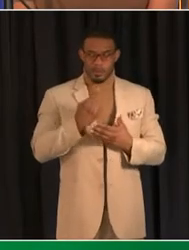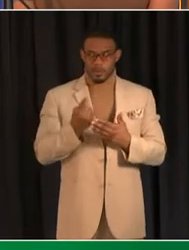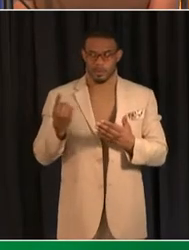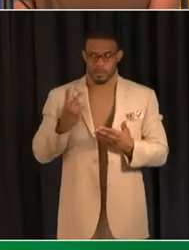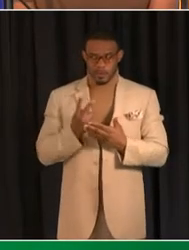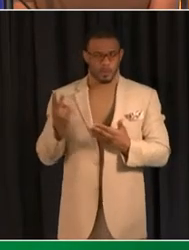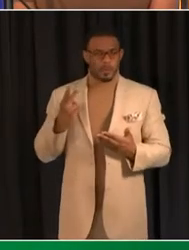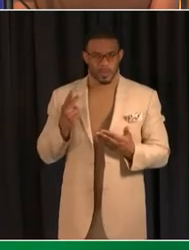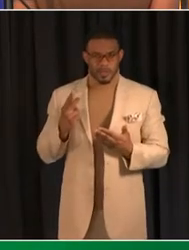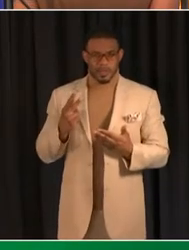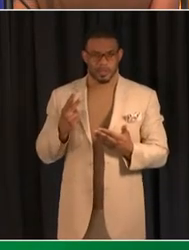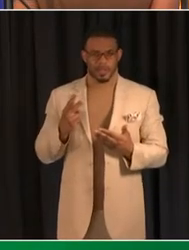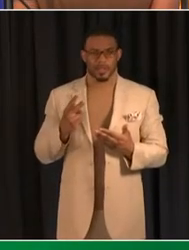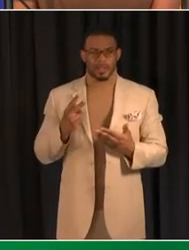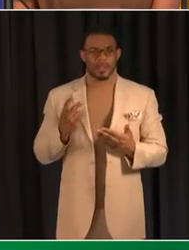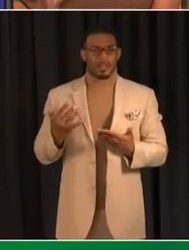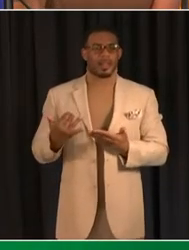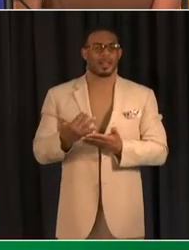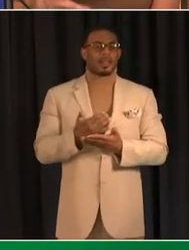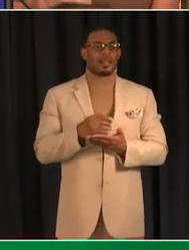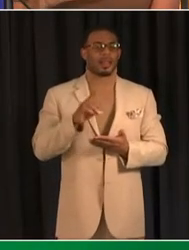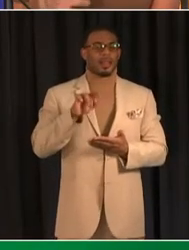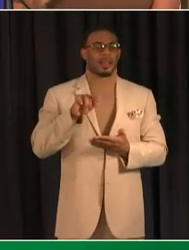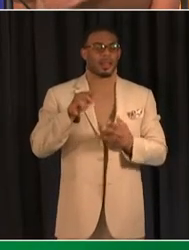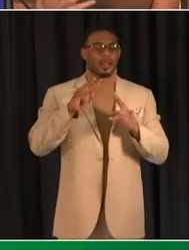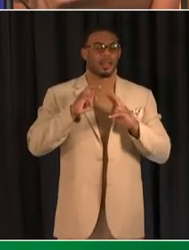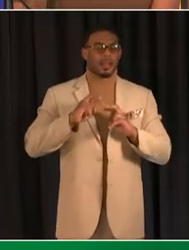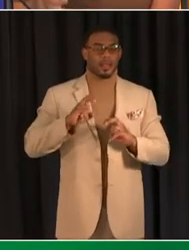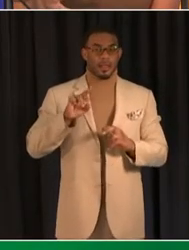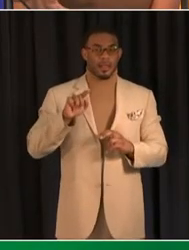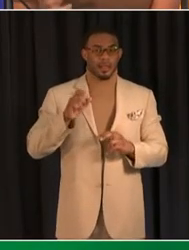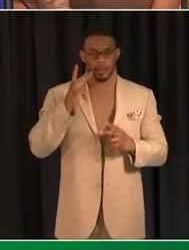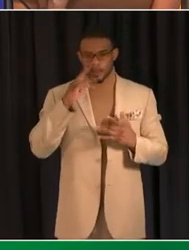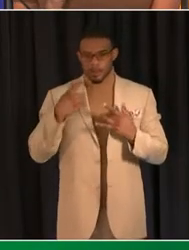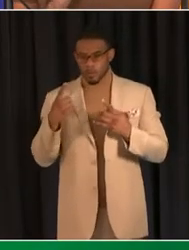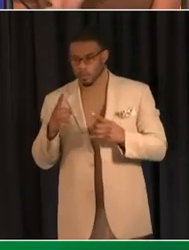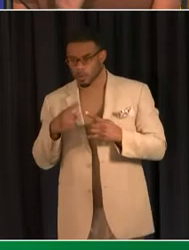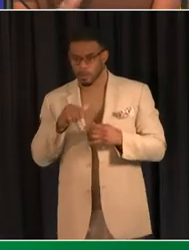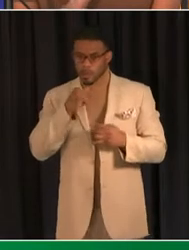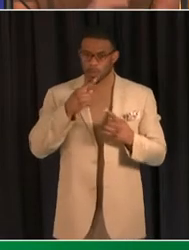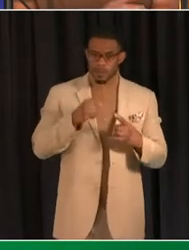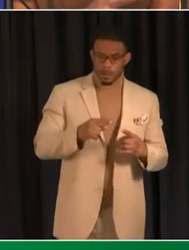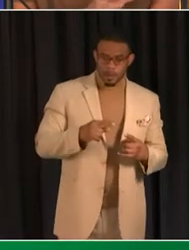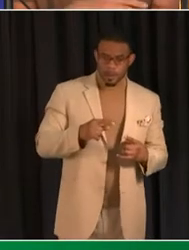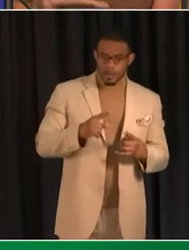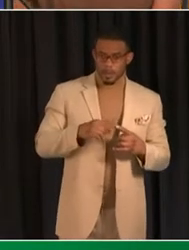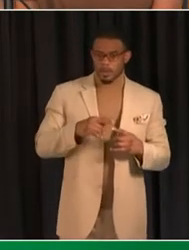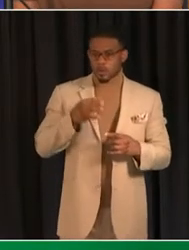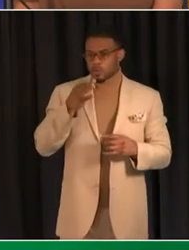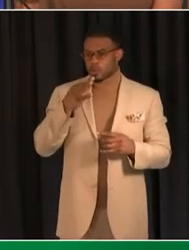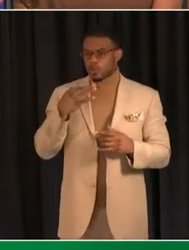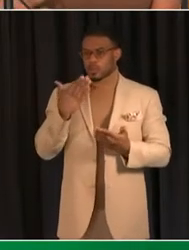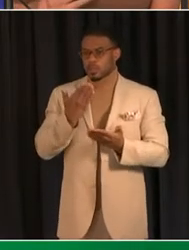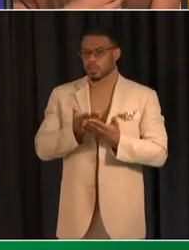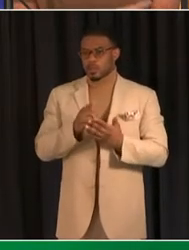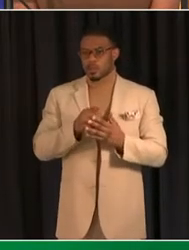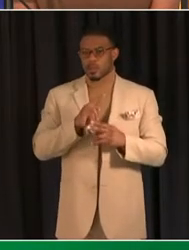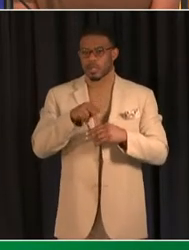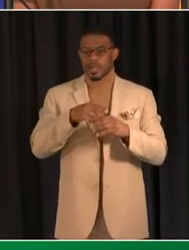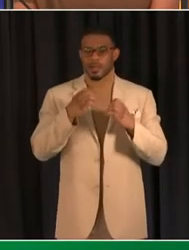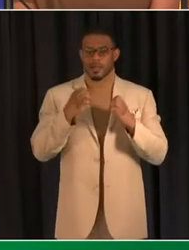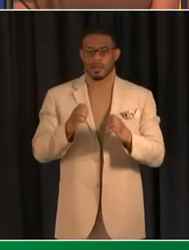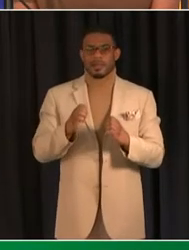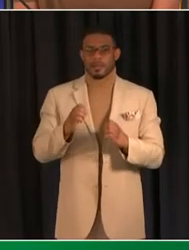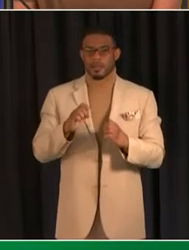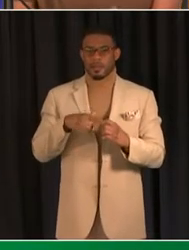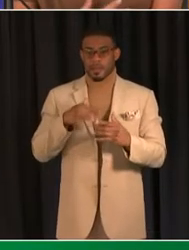just the week before last, and collect data and analyze that data, see what's working, what's not working, to eventually lend to a